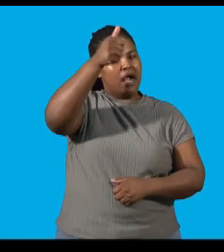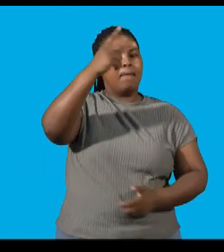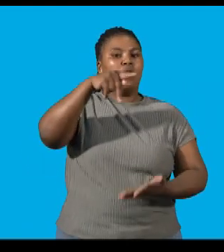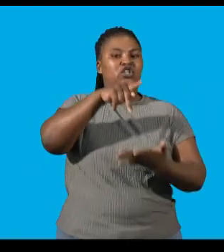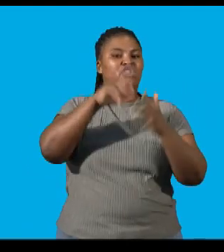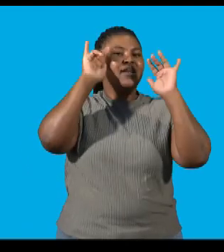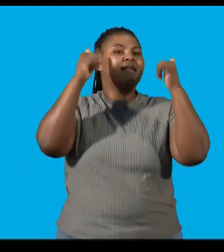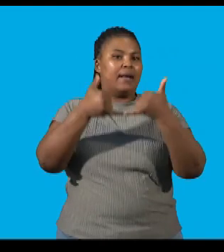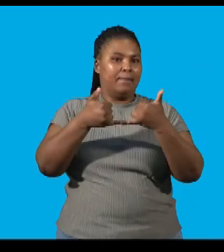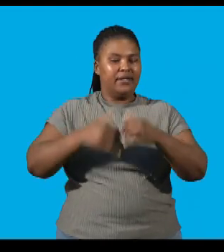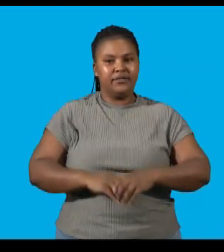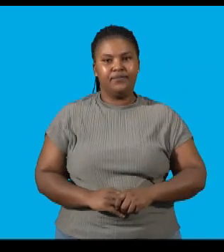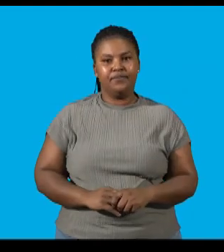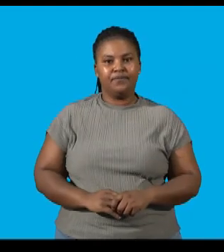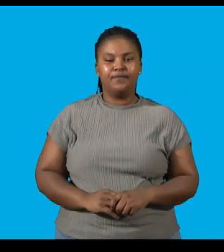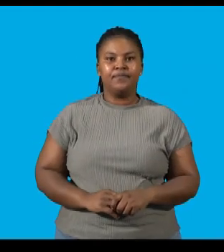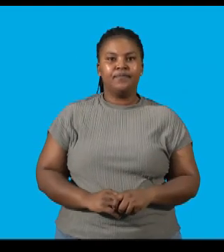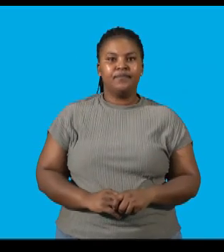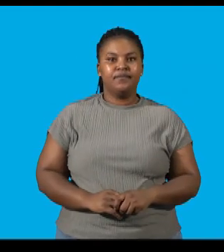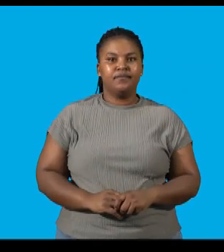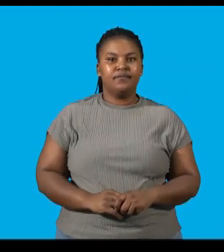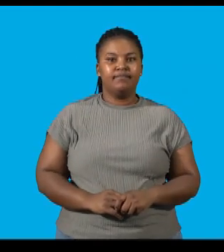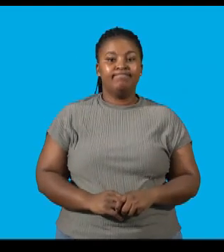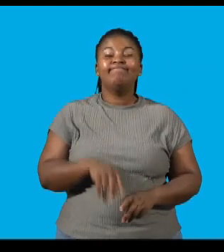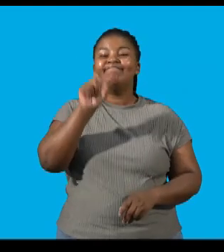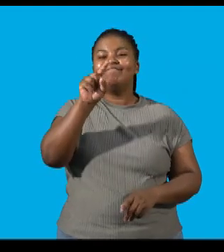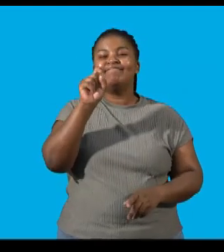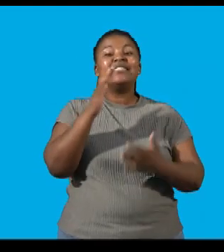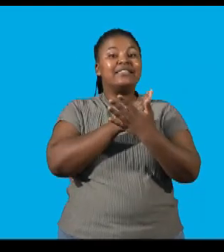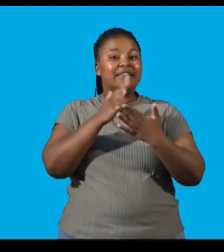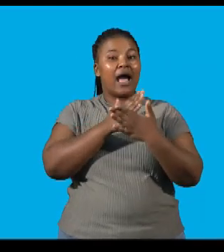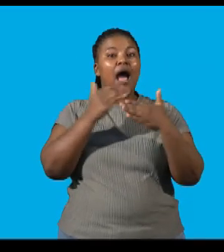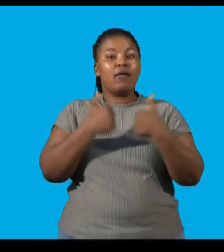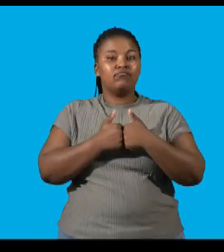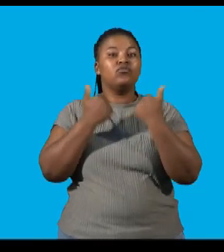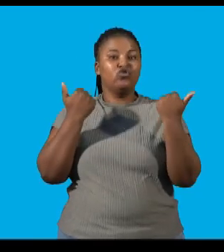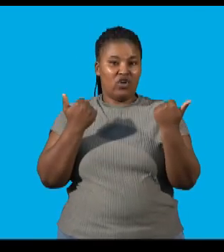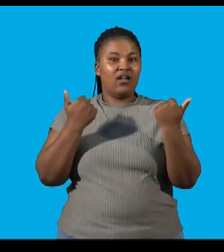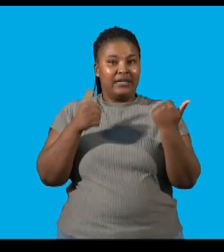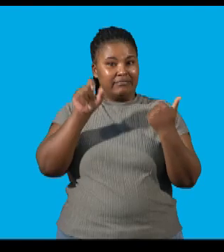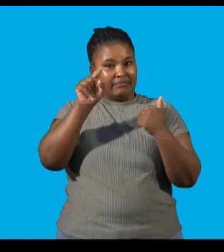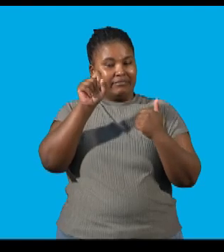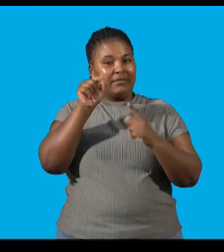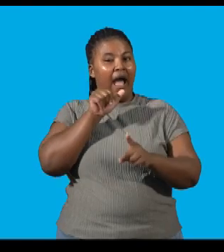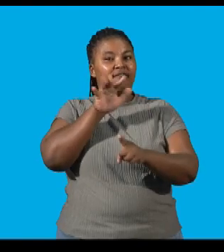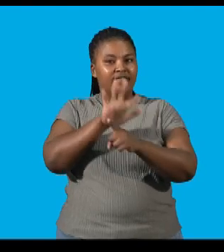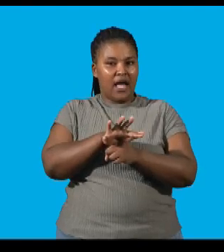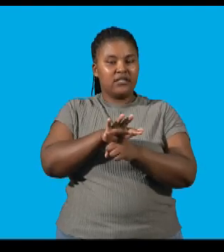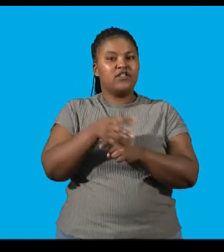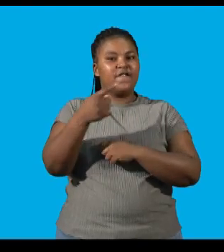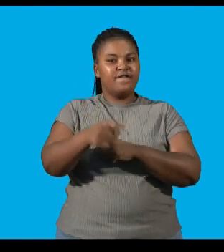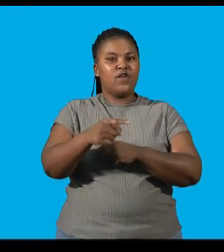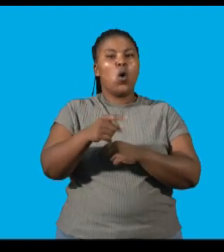strategic positions in companies. So those are some of the challenges that are faced when it comes to